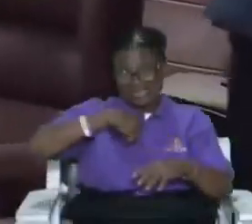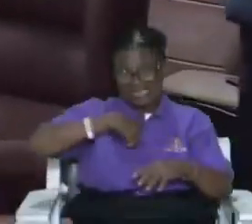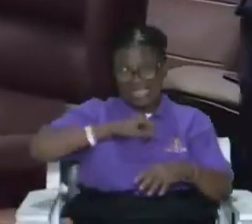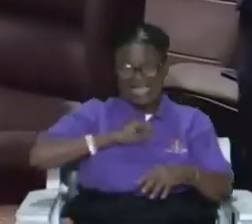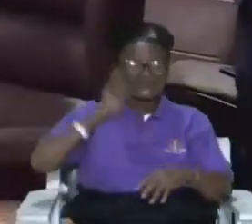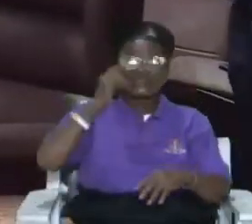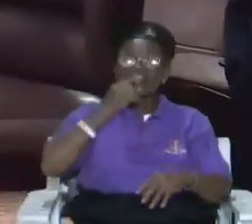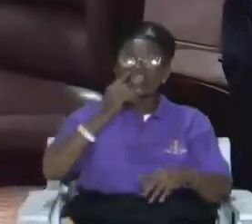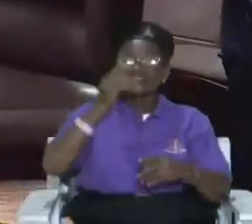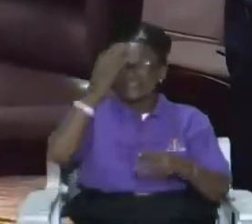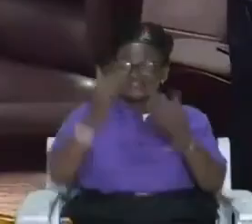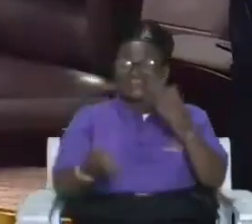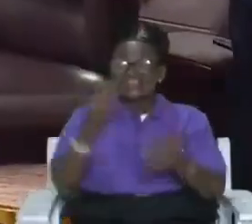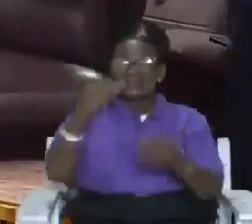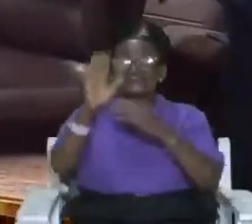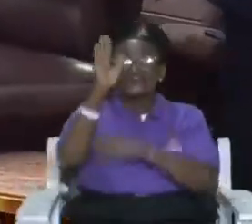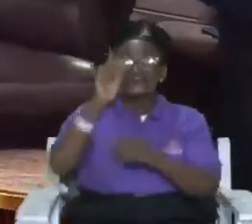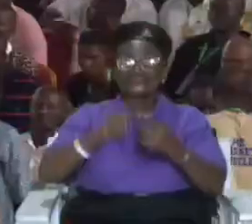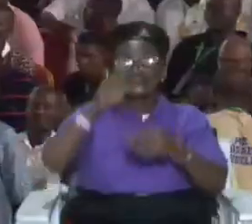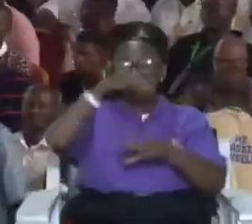And then you may please be seated,